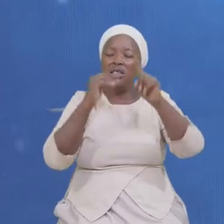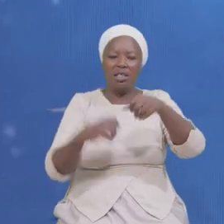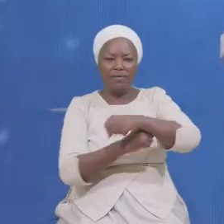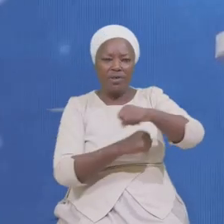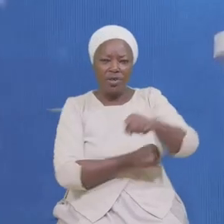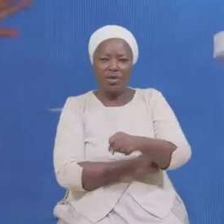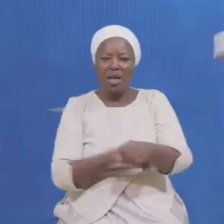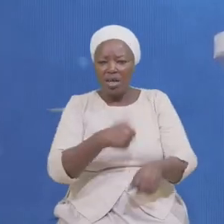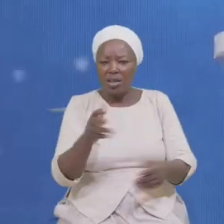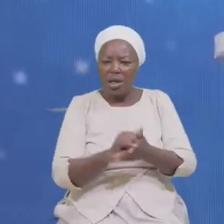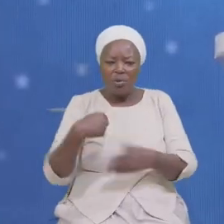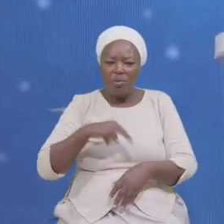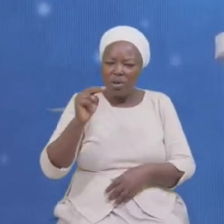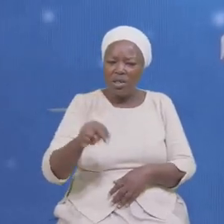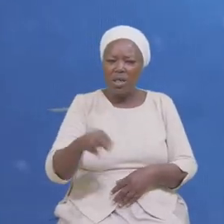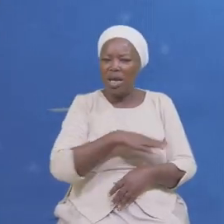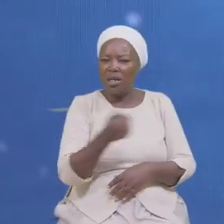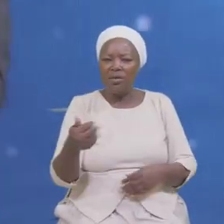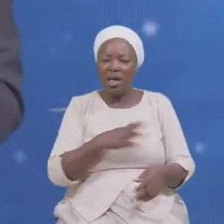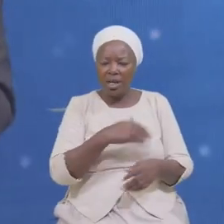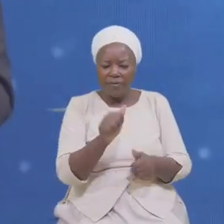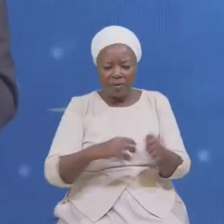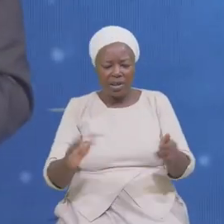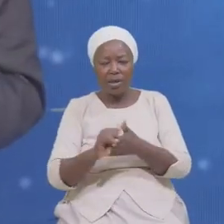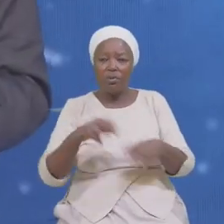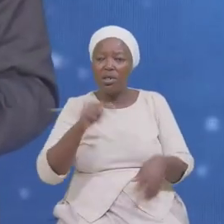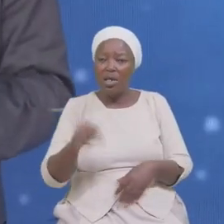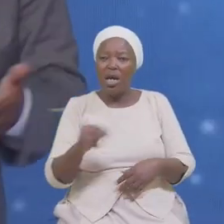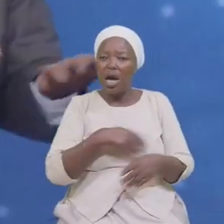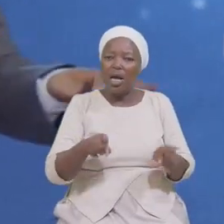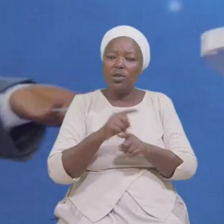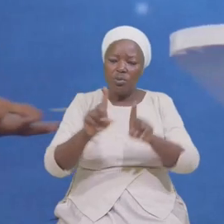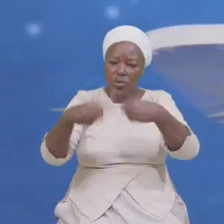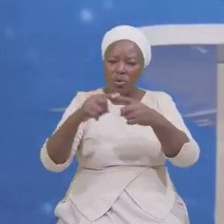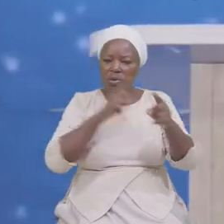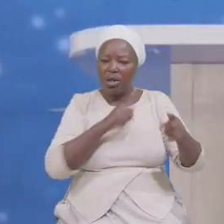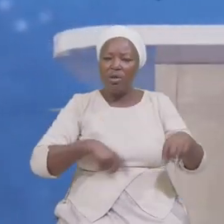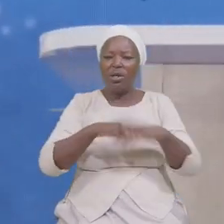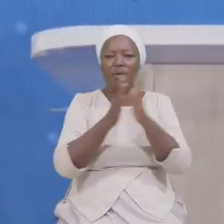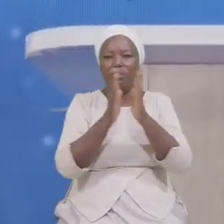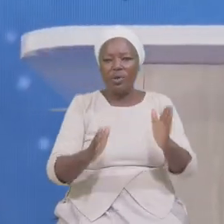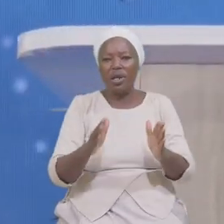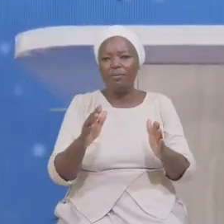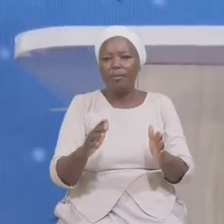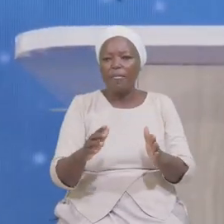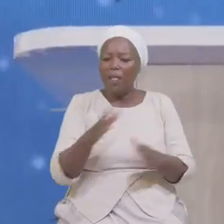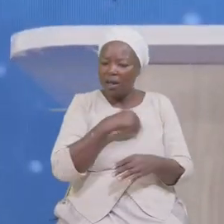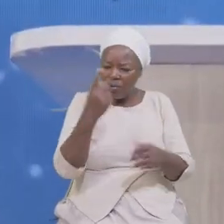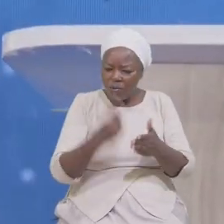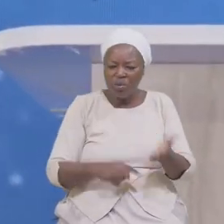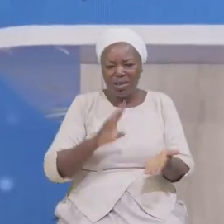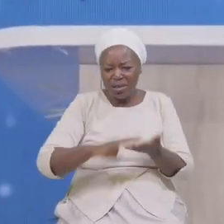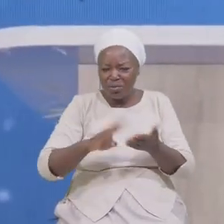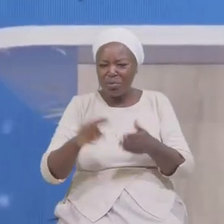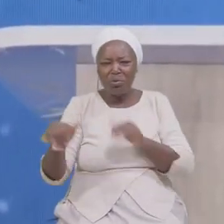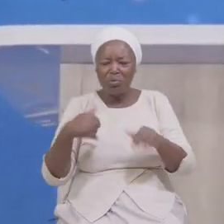we need, everything we need as we approach God in prayer, what plea do we have? What excuse do we have? And